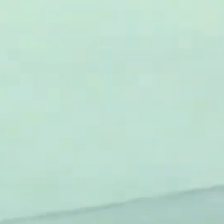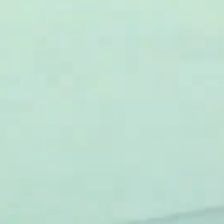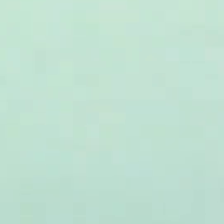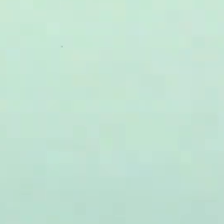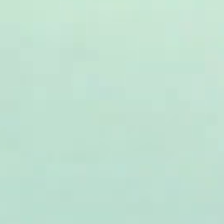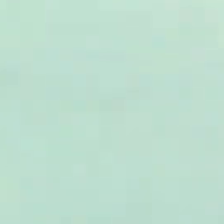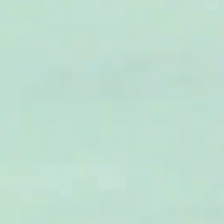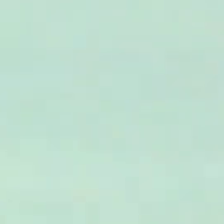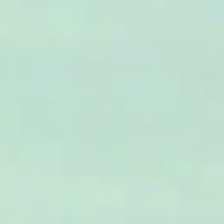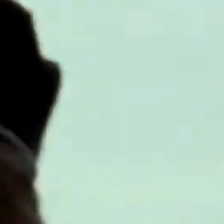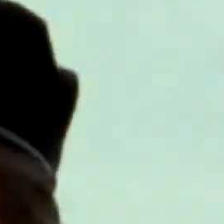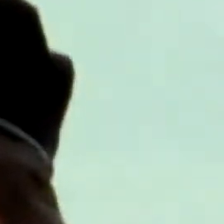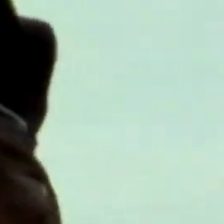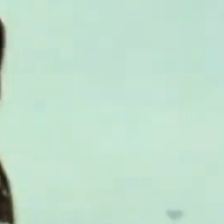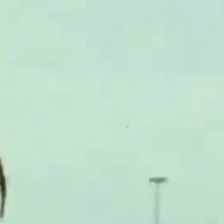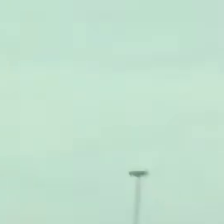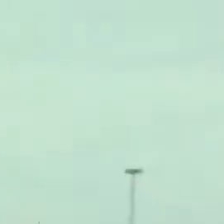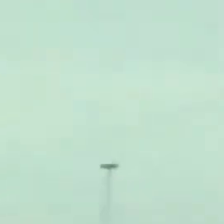Stop it now.